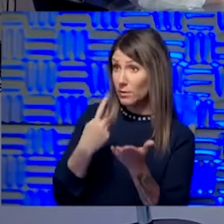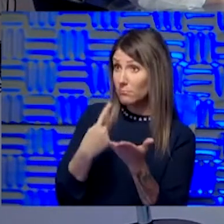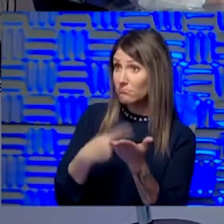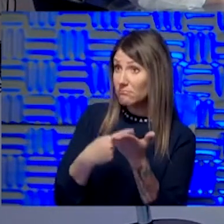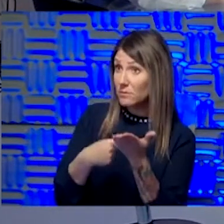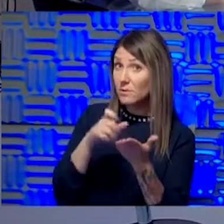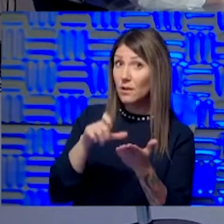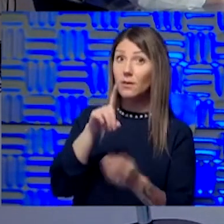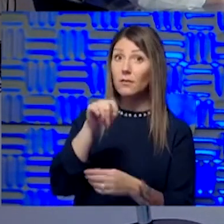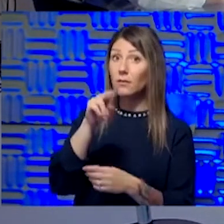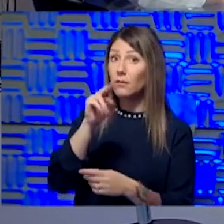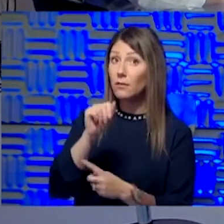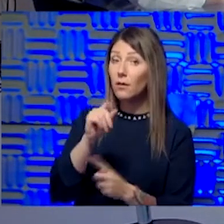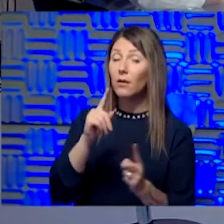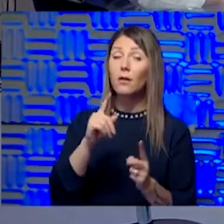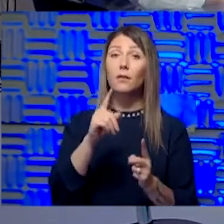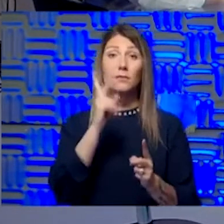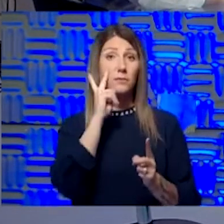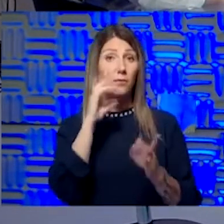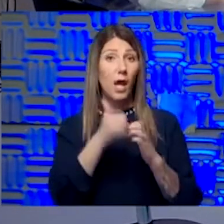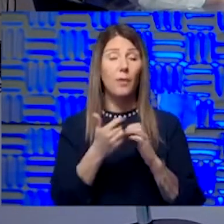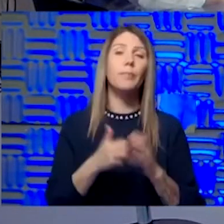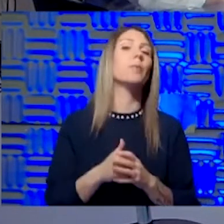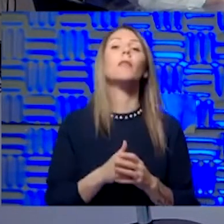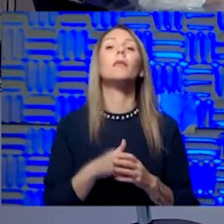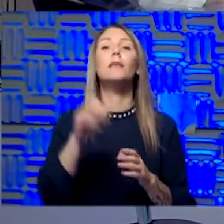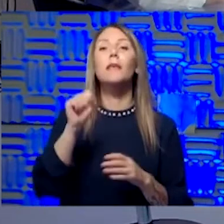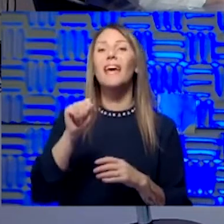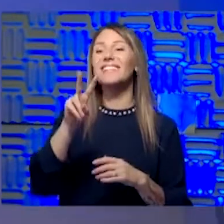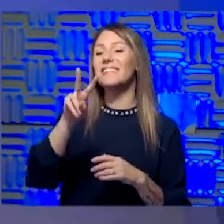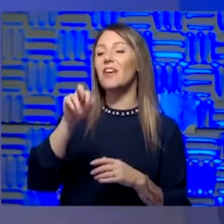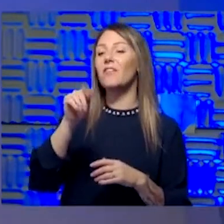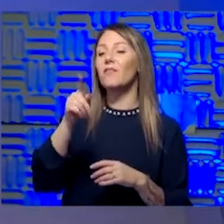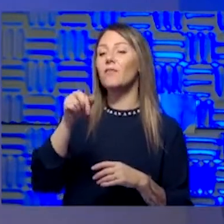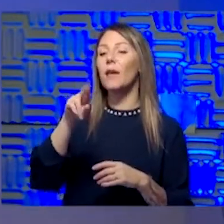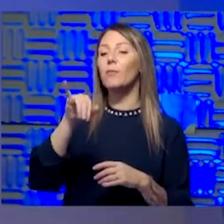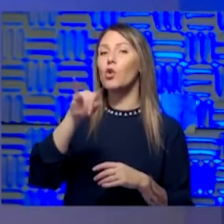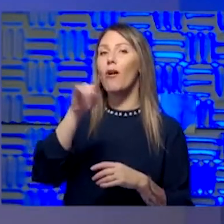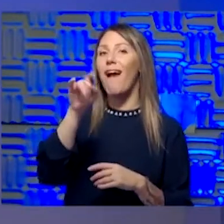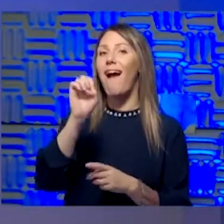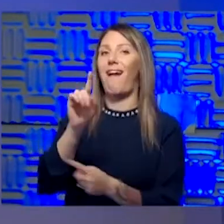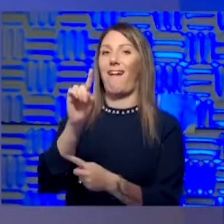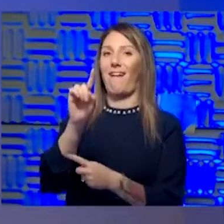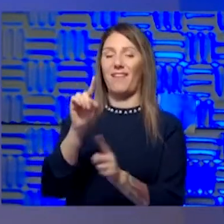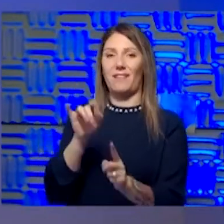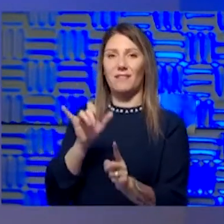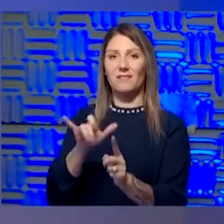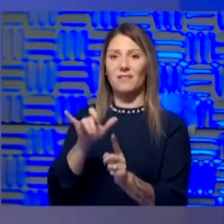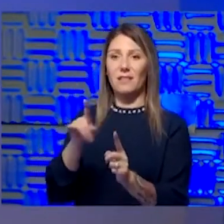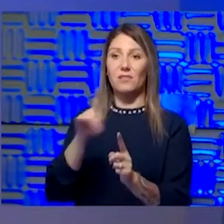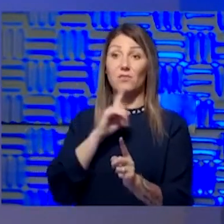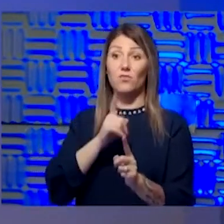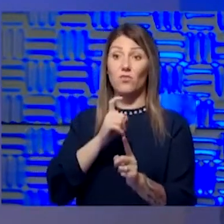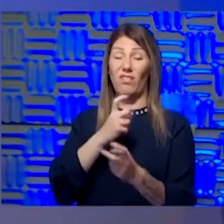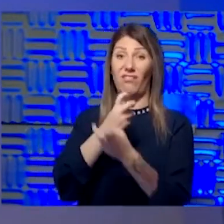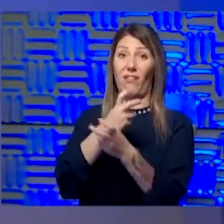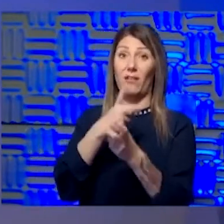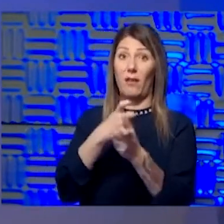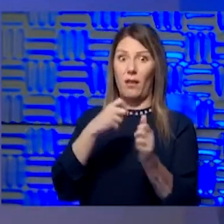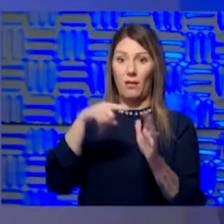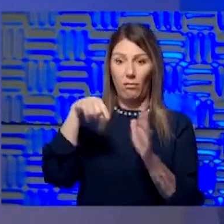others. Yeah, it's a vaporized hydrogen peroxide, and it's just very toxic and can